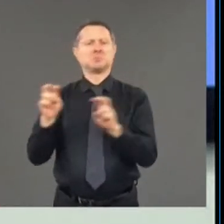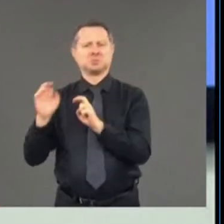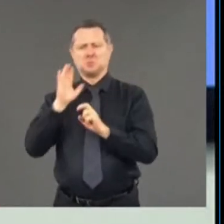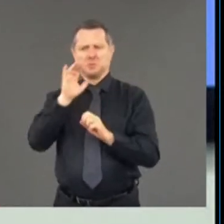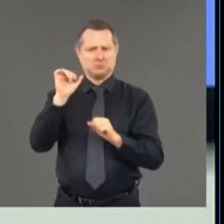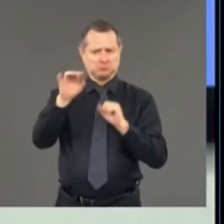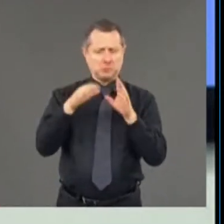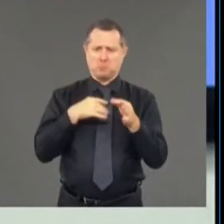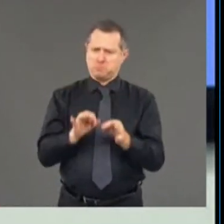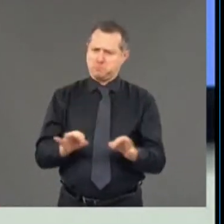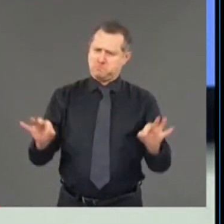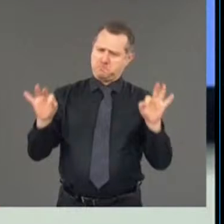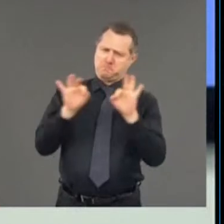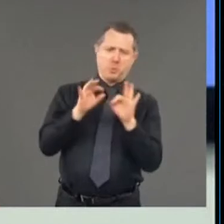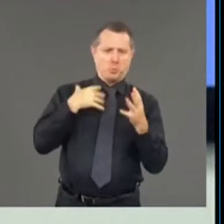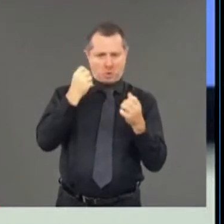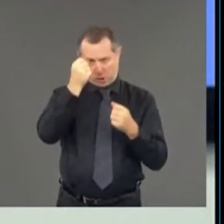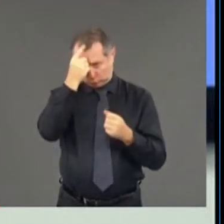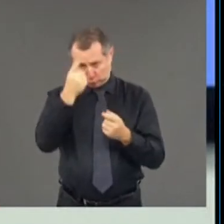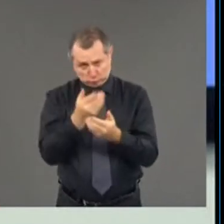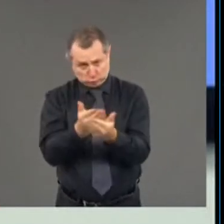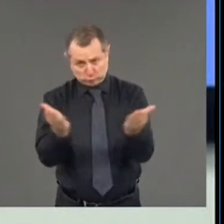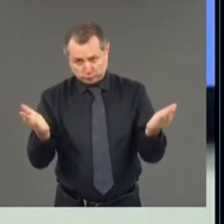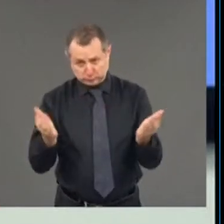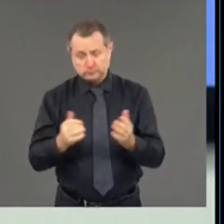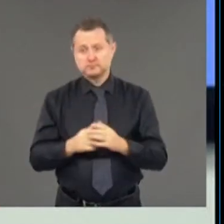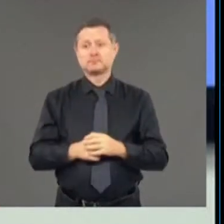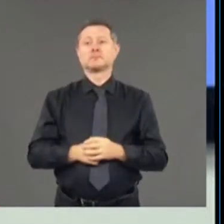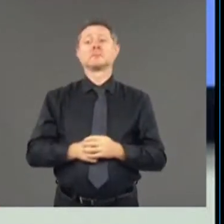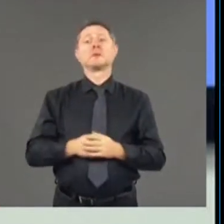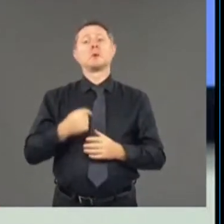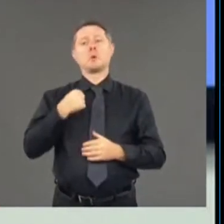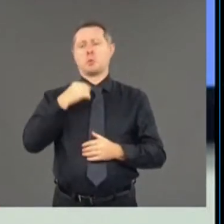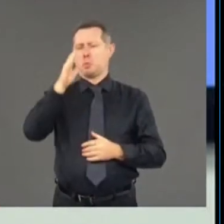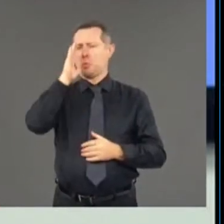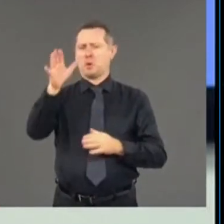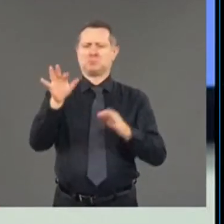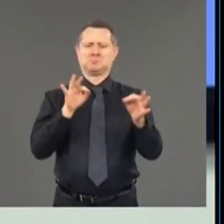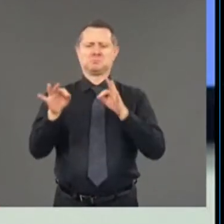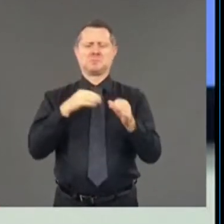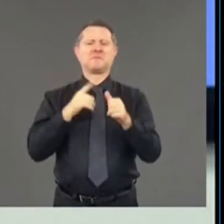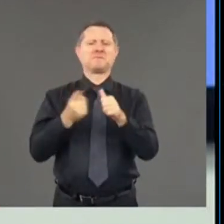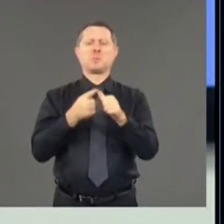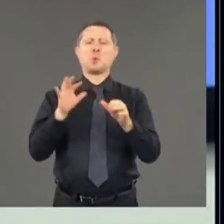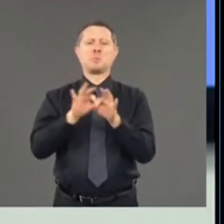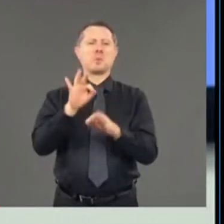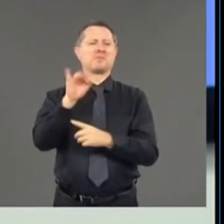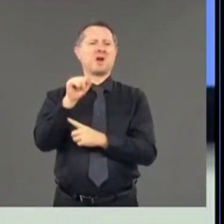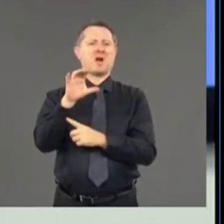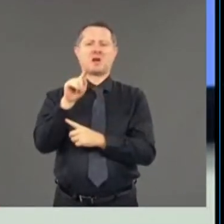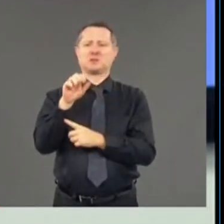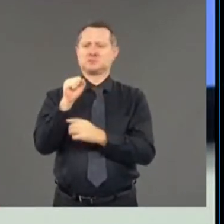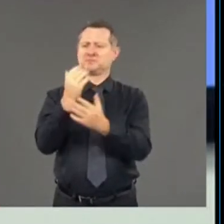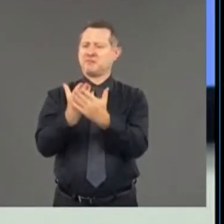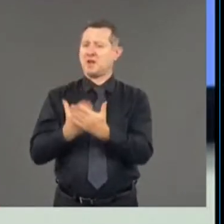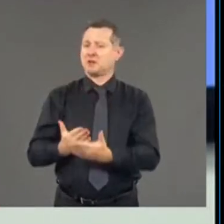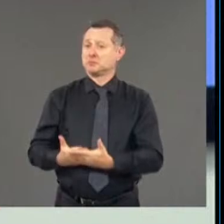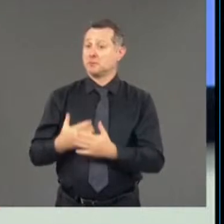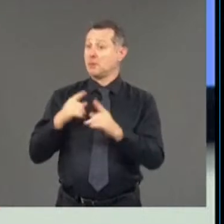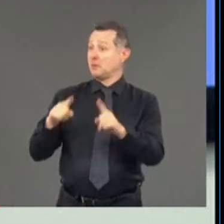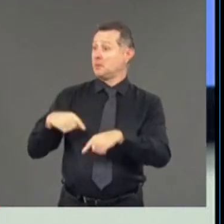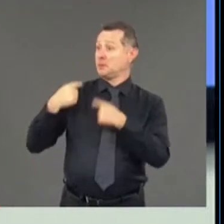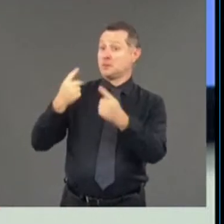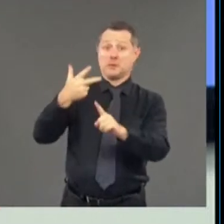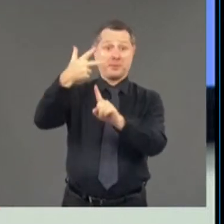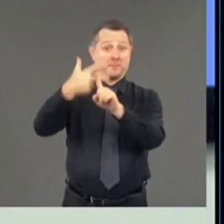context. So for a few moments, let me do that first. Almost every day for more than 3 months, I joined Governor